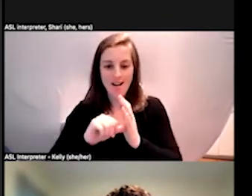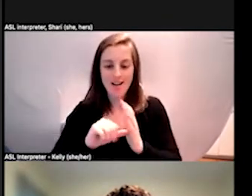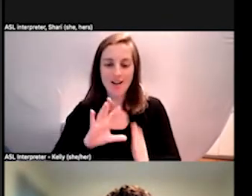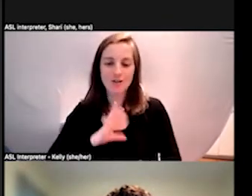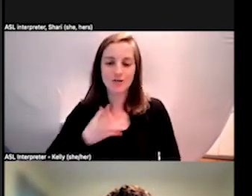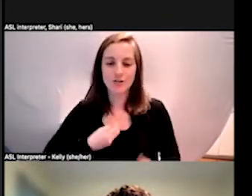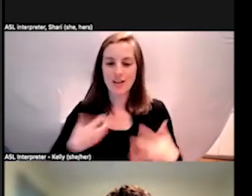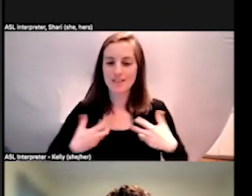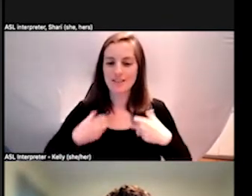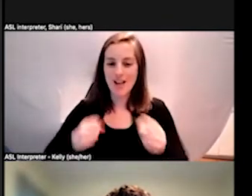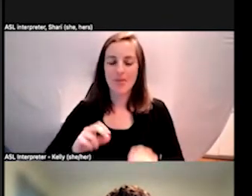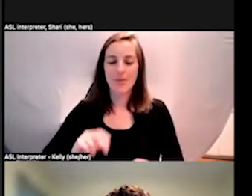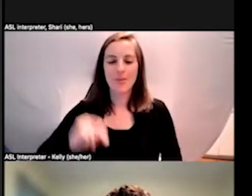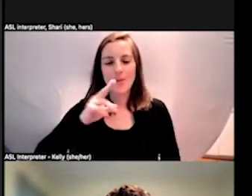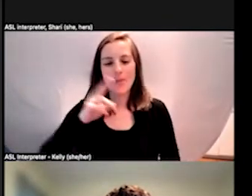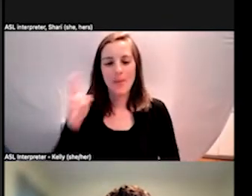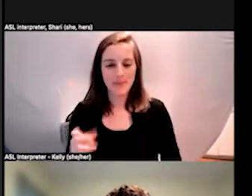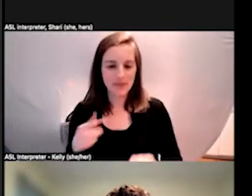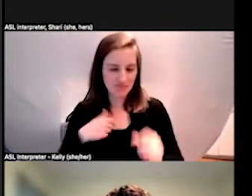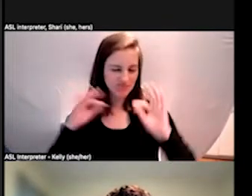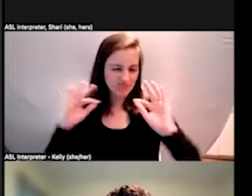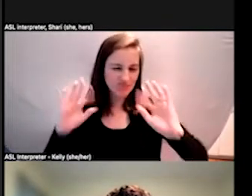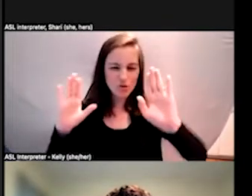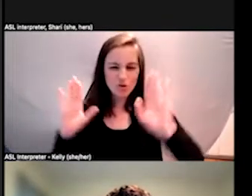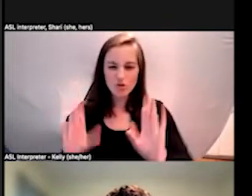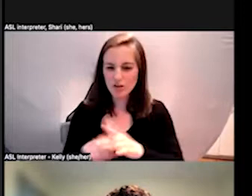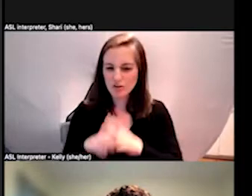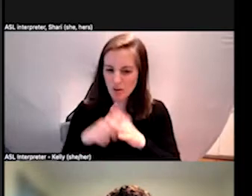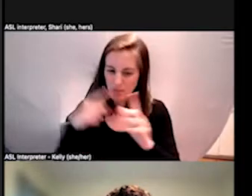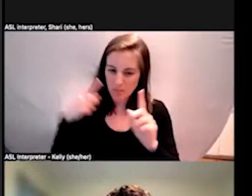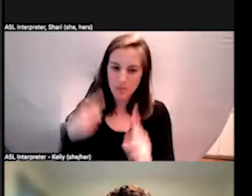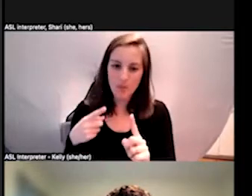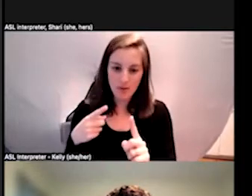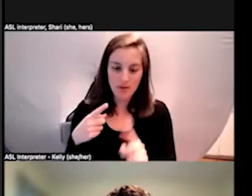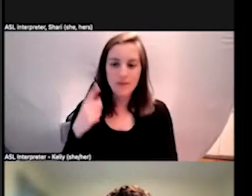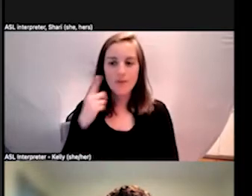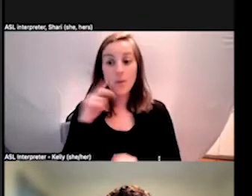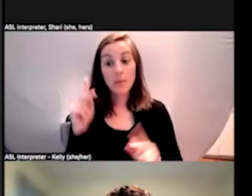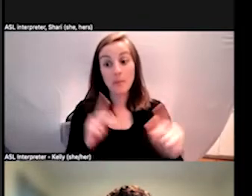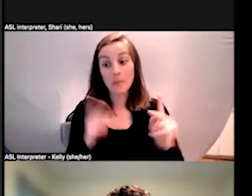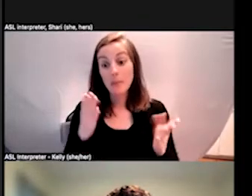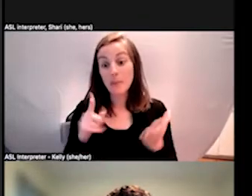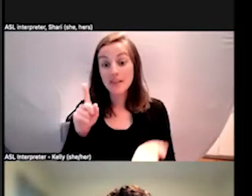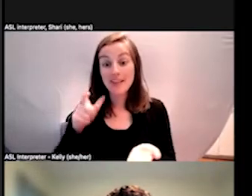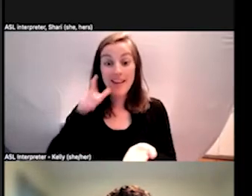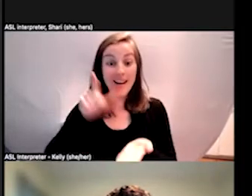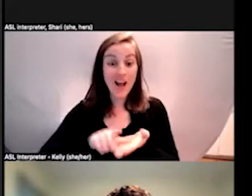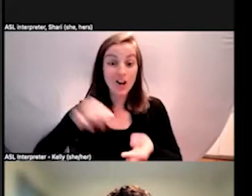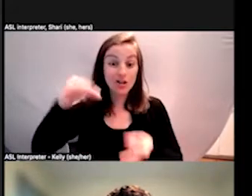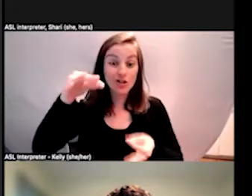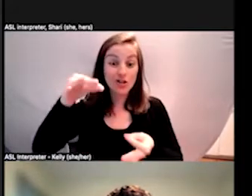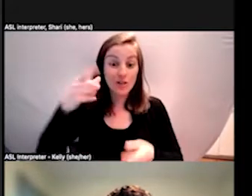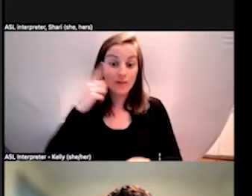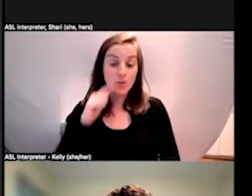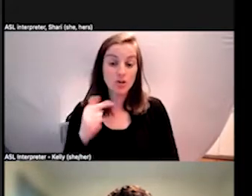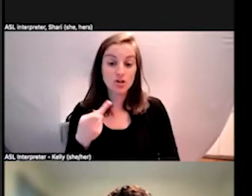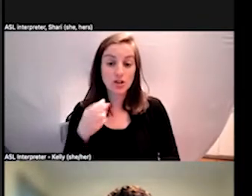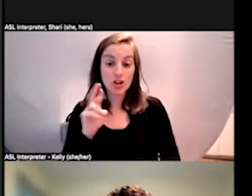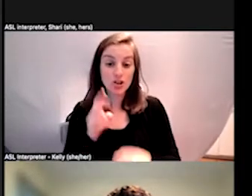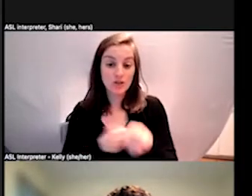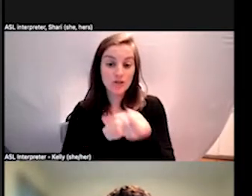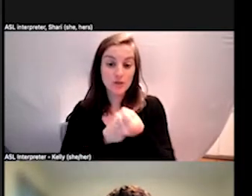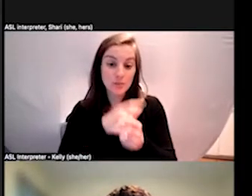as a great starting place, especially for individuals that may need letters for gender affirming care from a physician